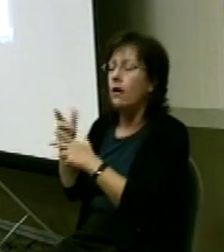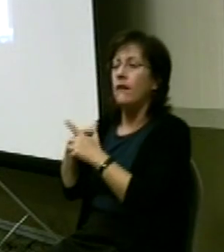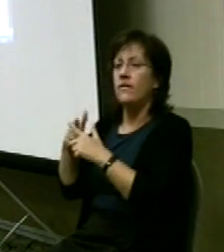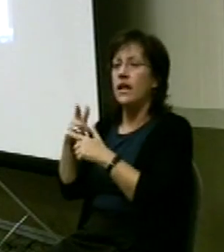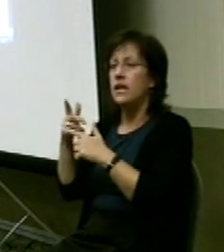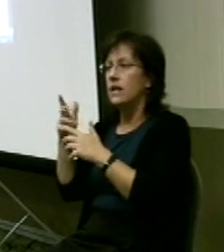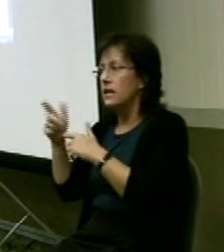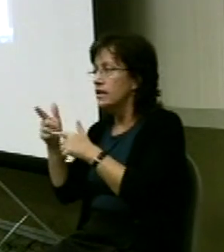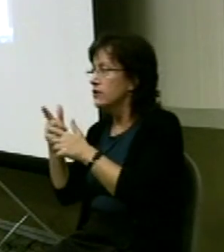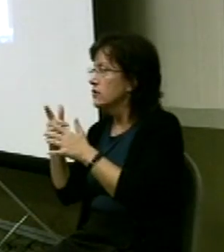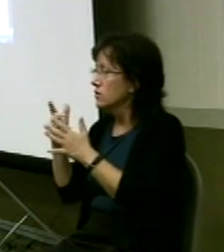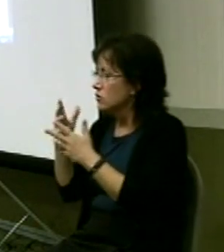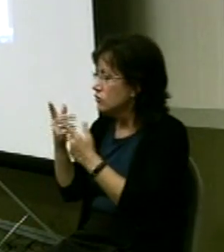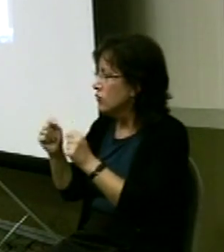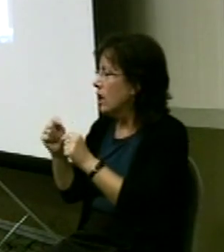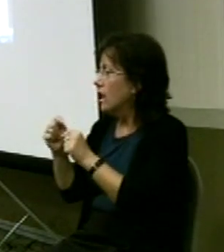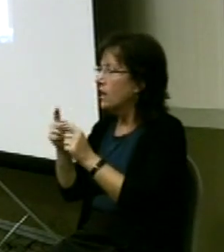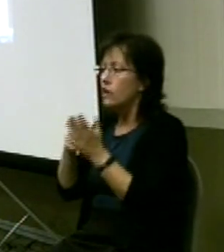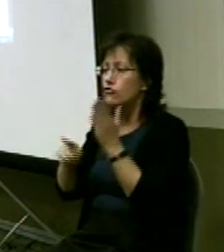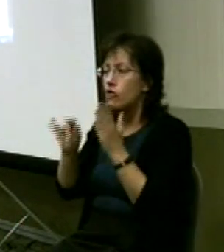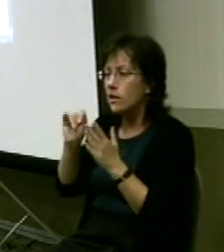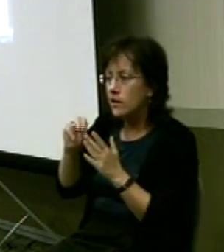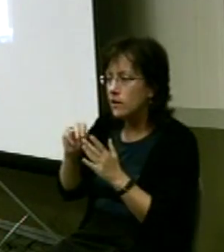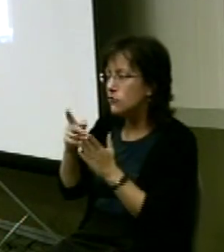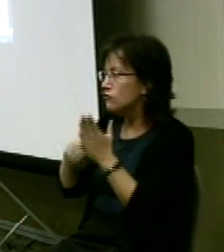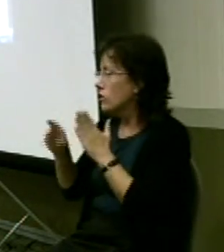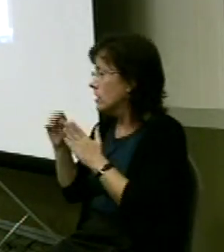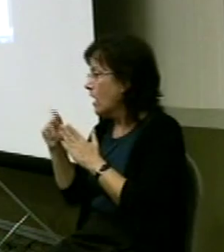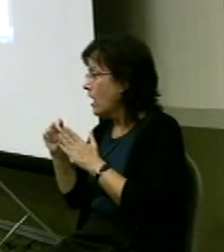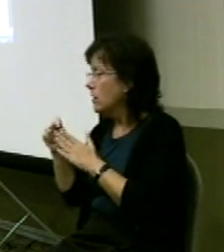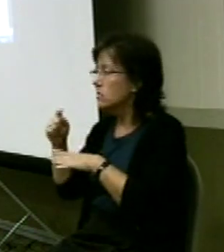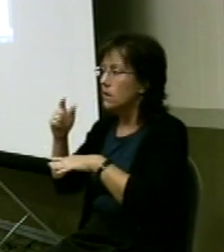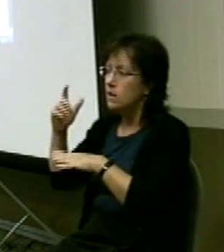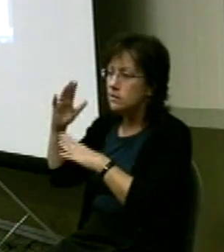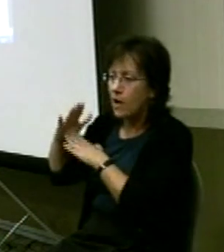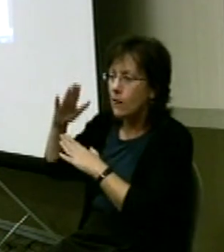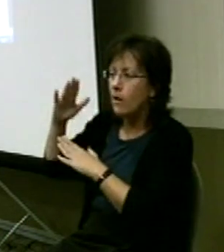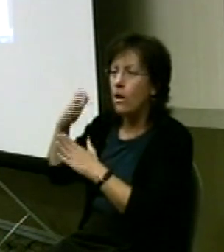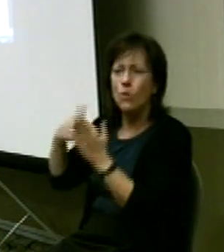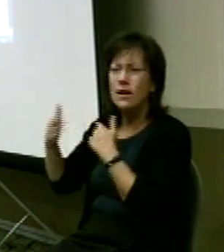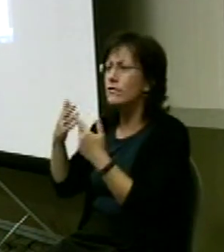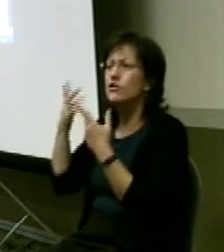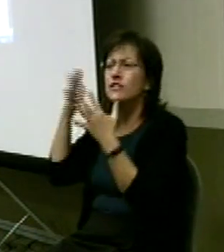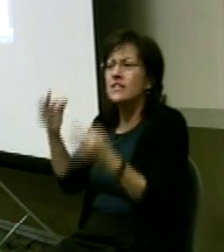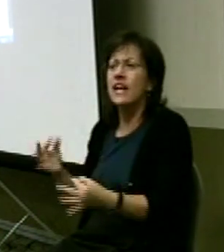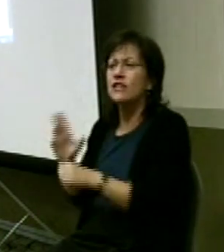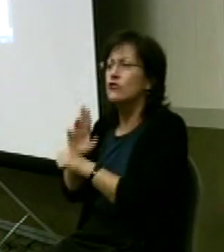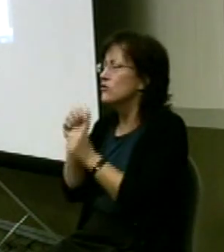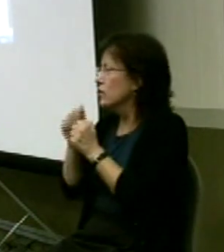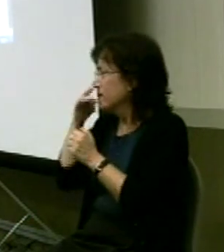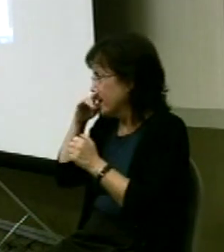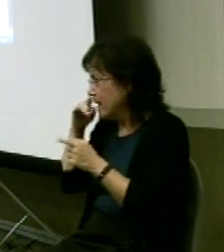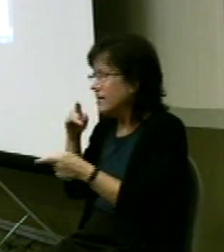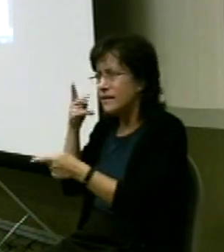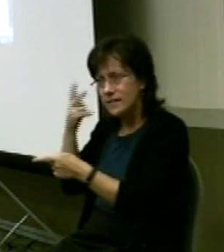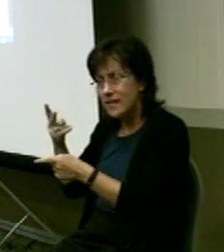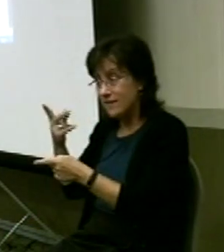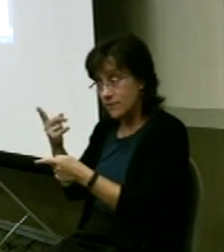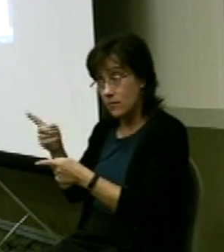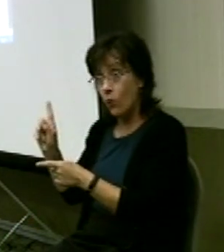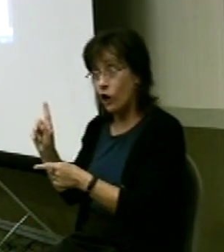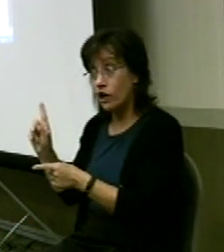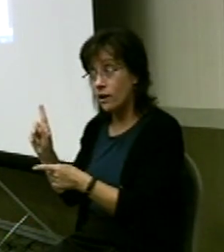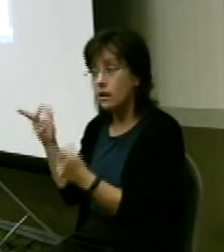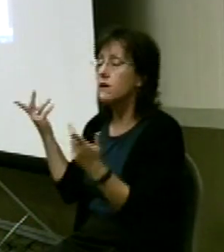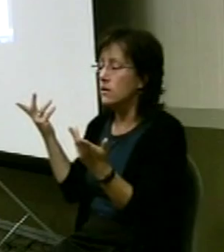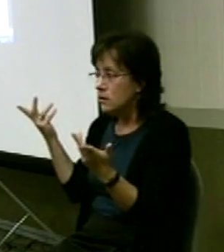you've tried check in, check out, time out, whatever interventions you decide to use with the kid, see if it's working,